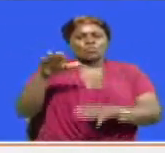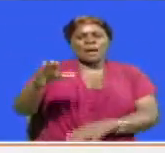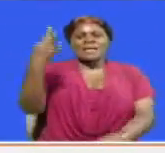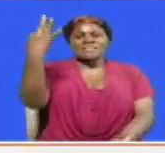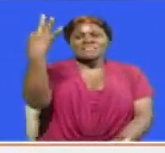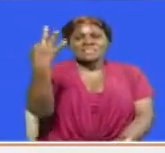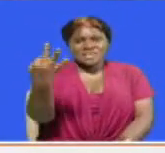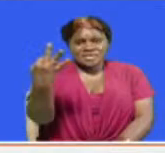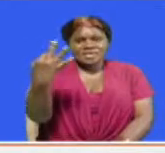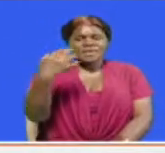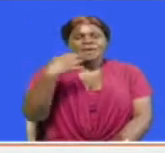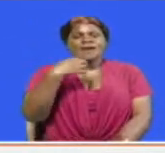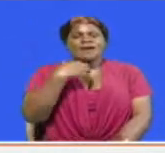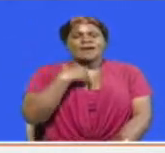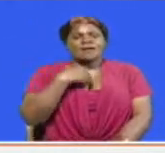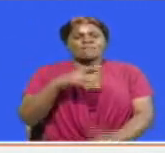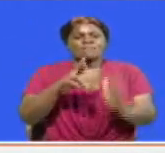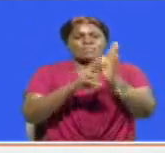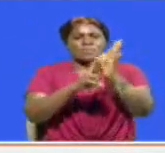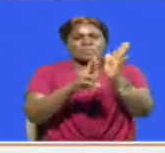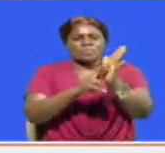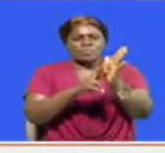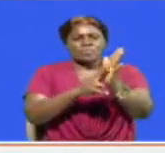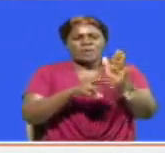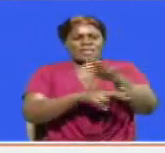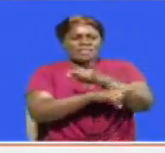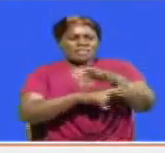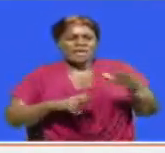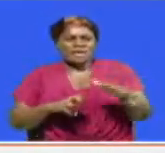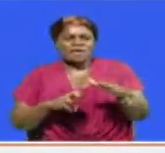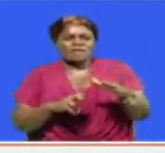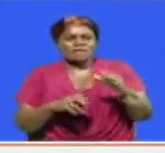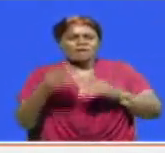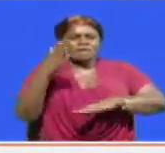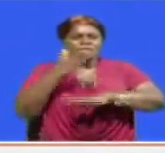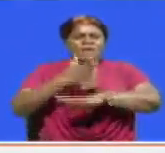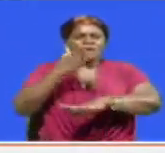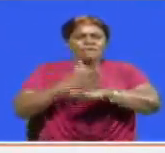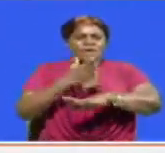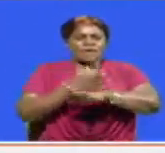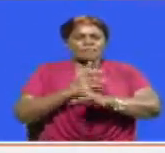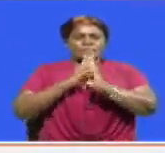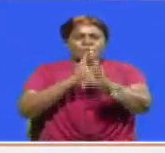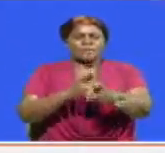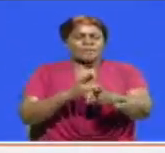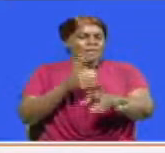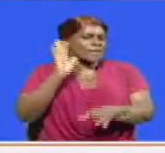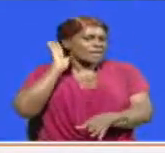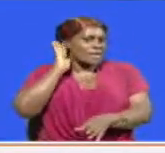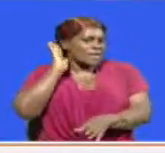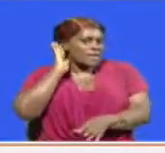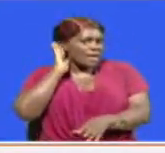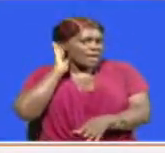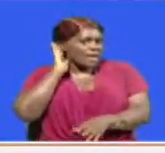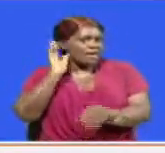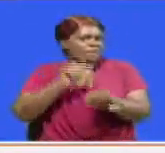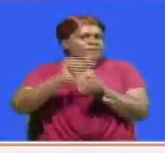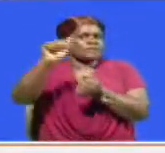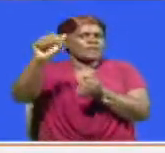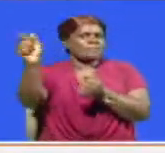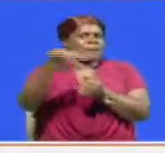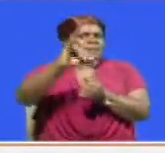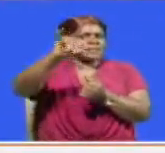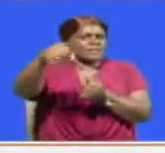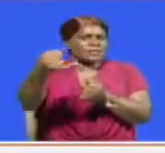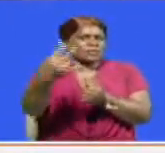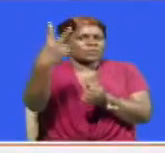The three are facing misrepresentation, theft and forgery charges. The case will come up for mention on 15th